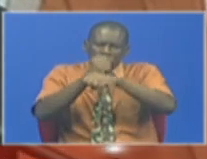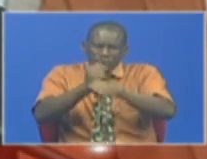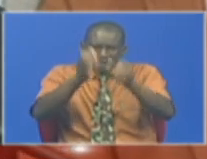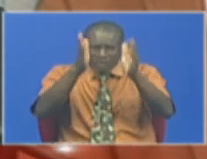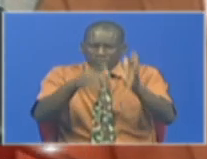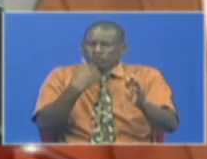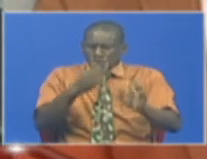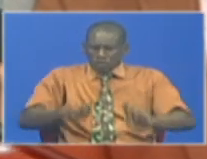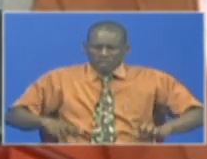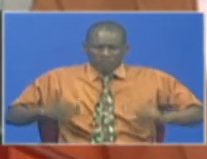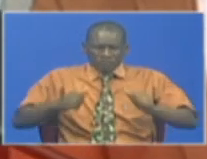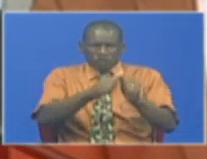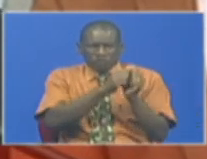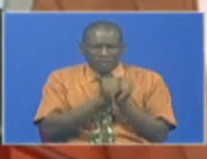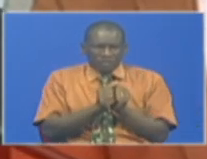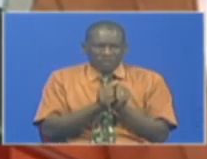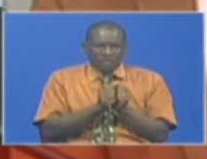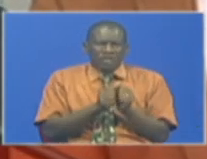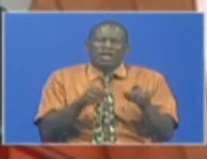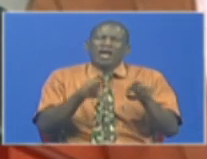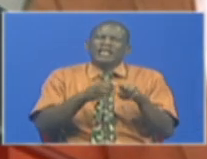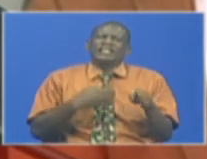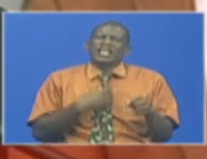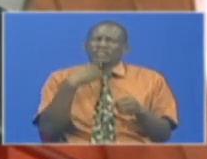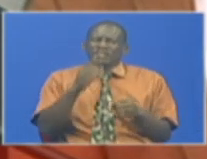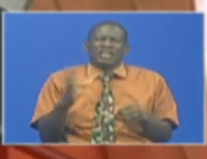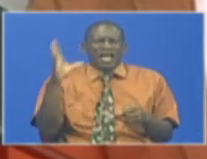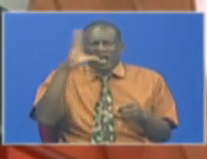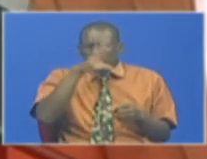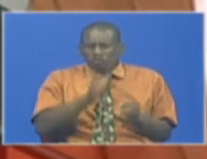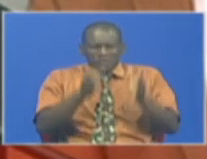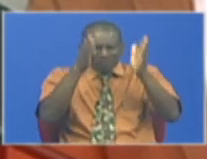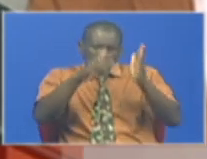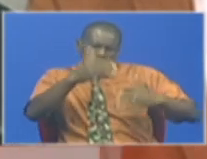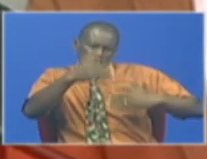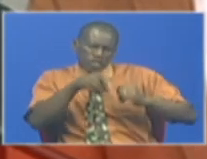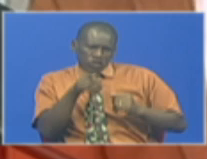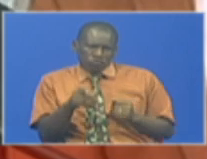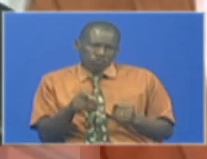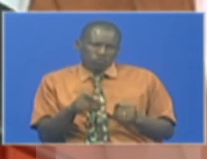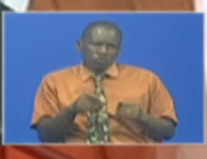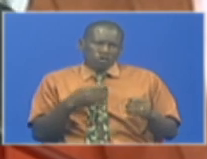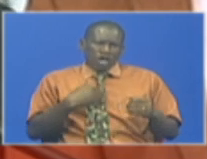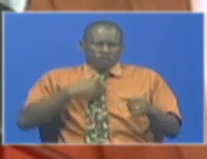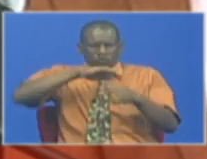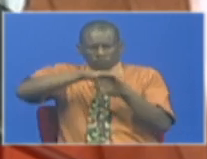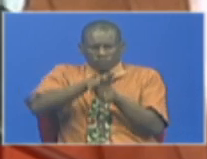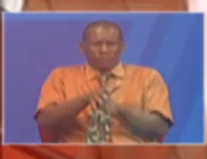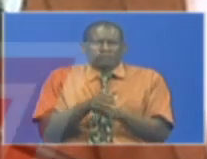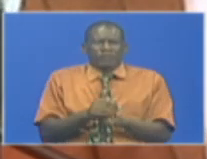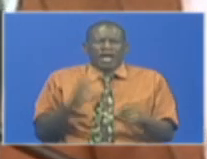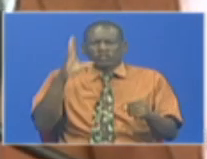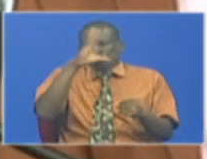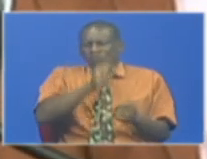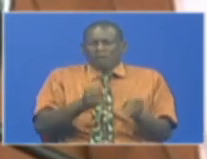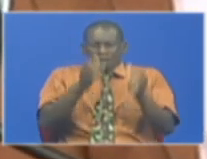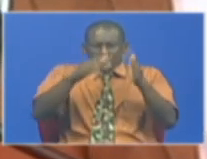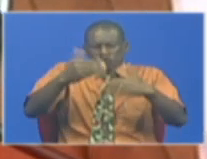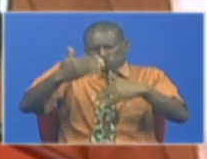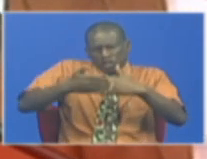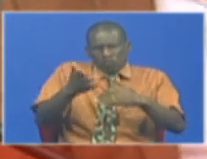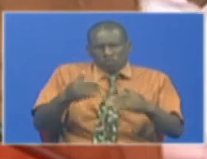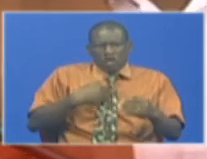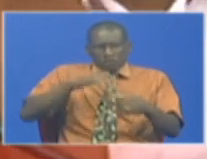na yeye. And I have said, assume the person next to you is COVID-19 positive. Wewe